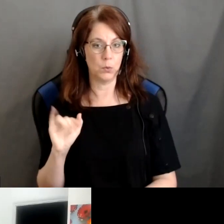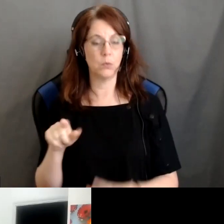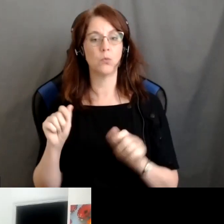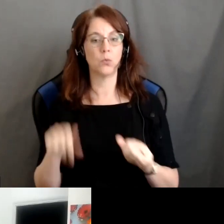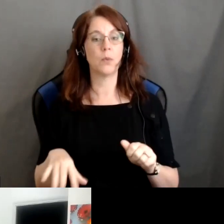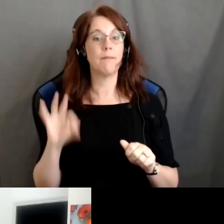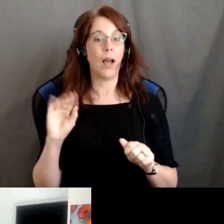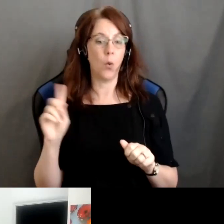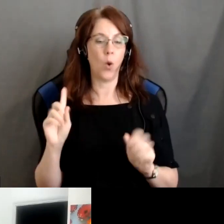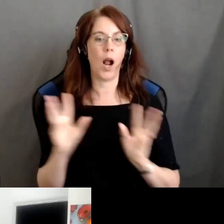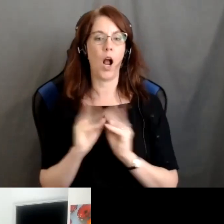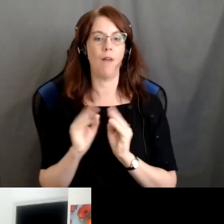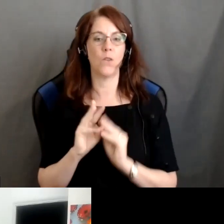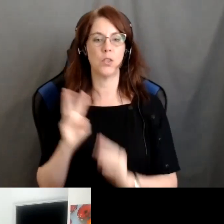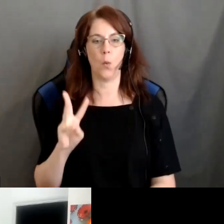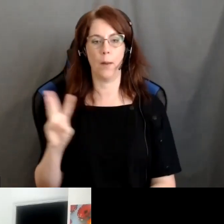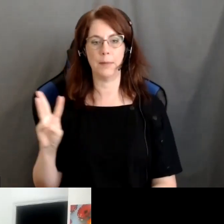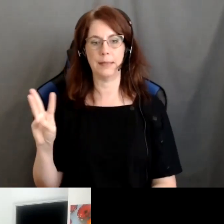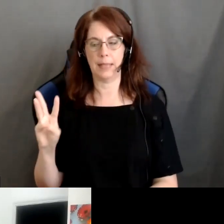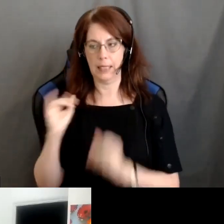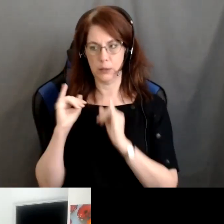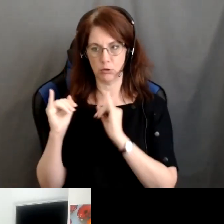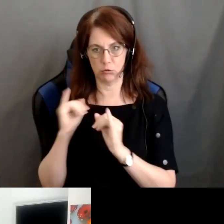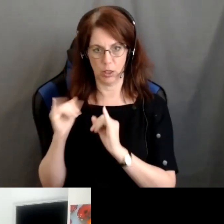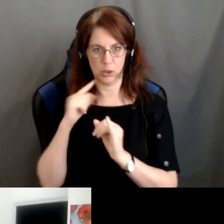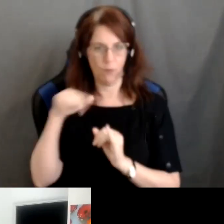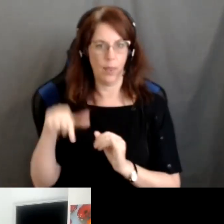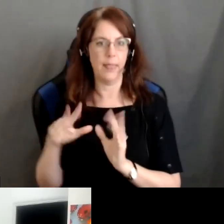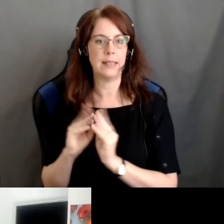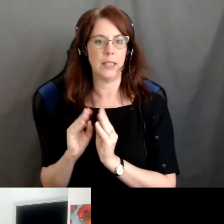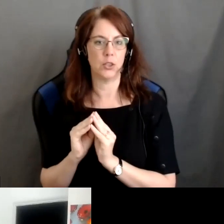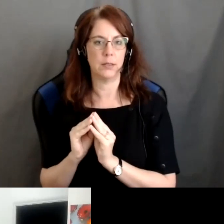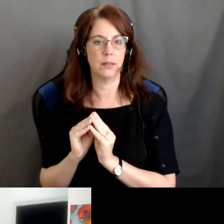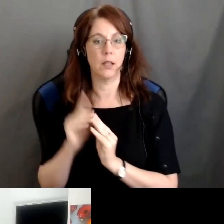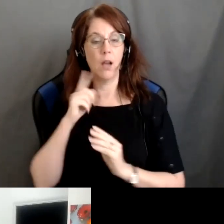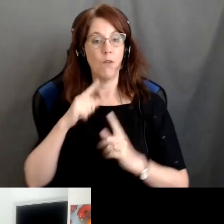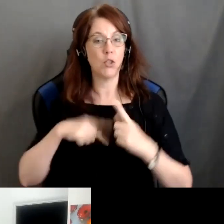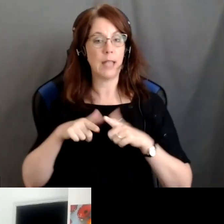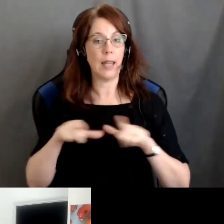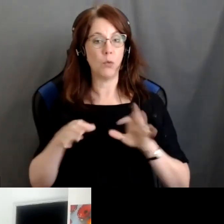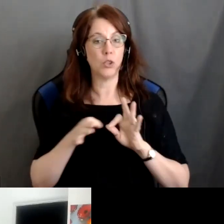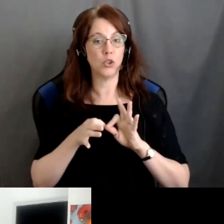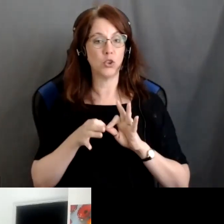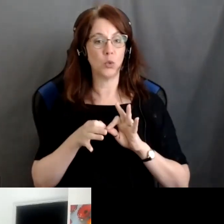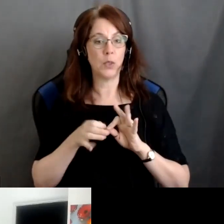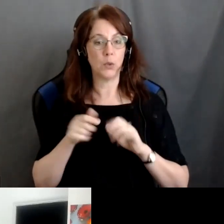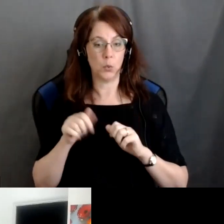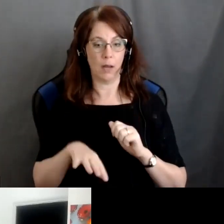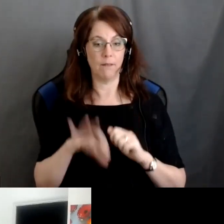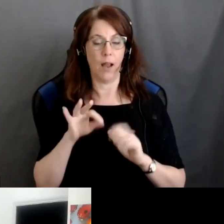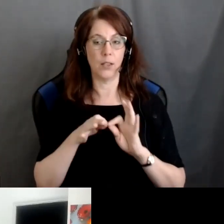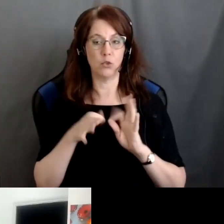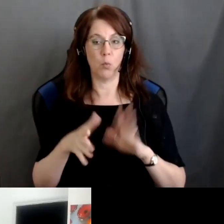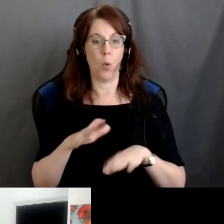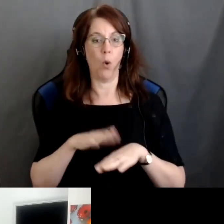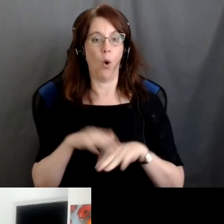in the conference website connection instructions for this session. For sign language interpreting, you can find the interpreter